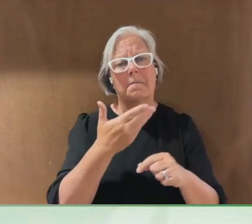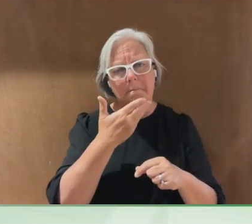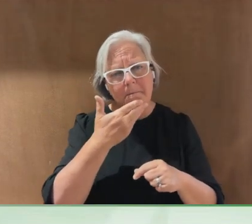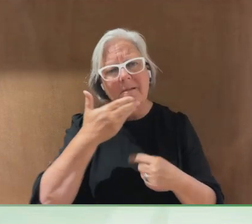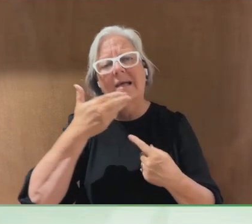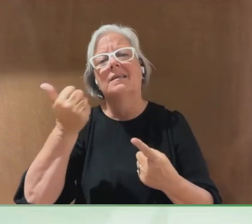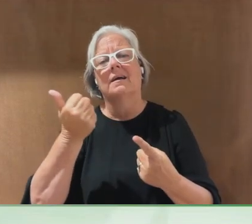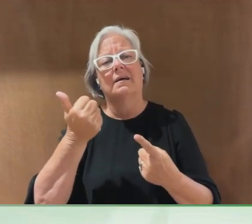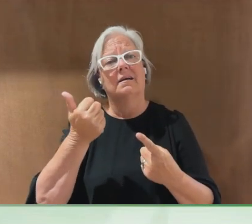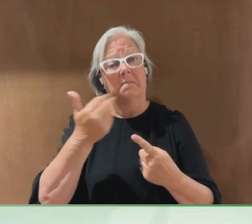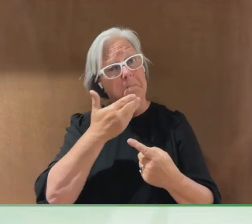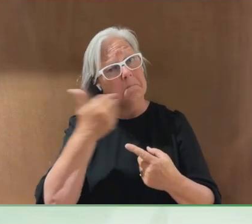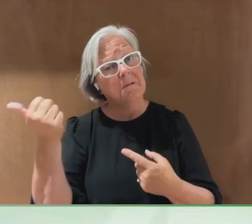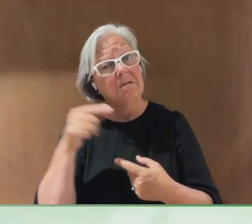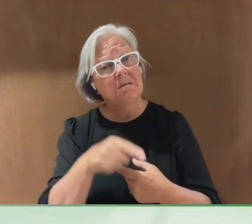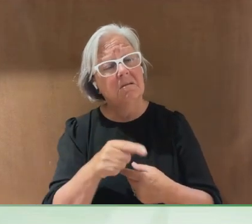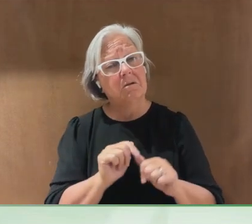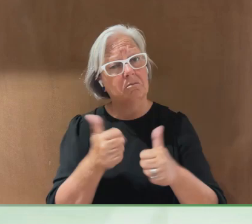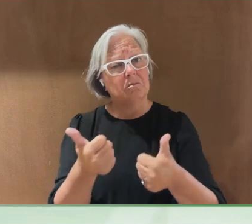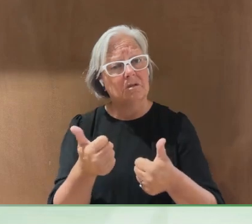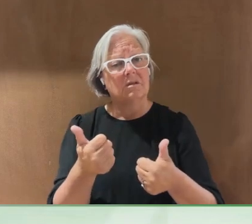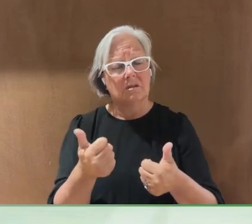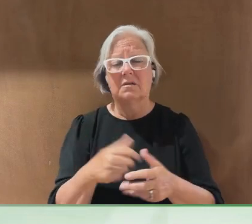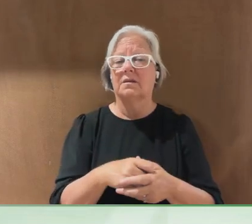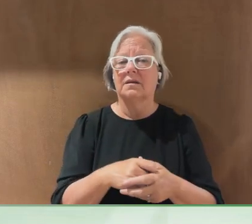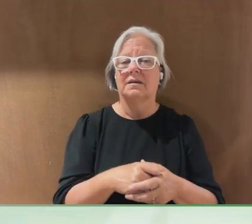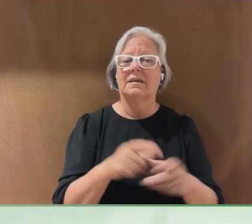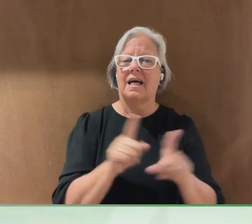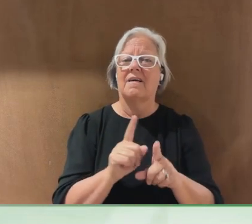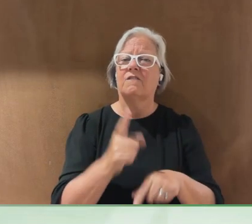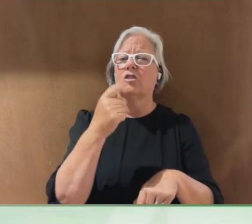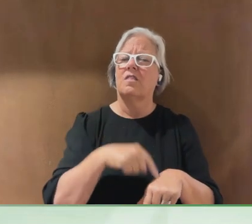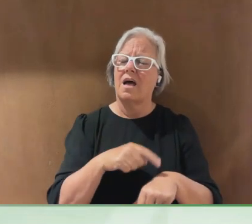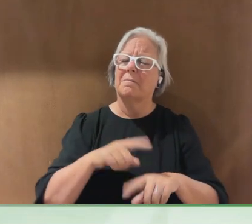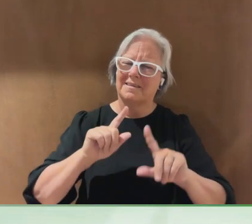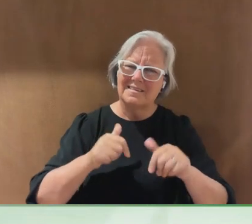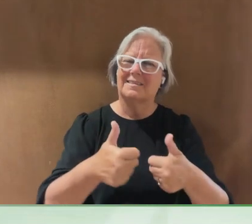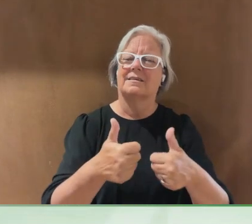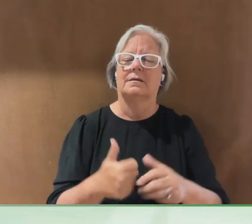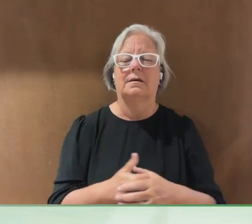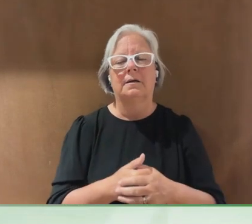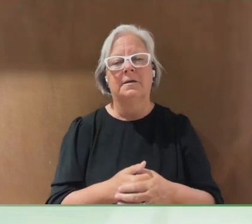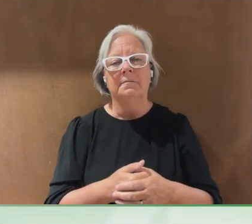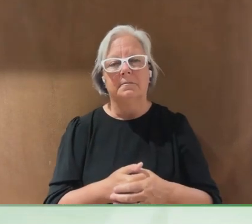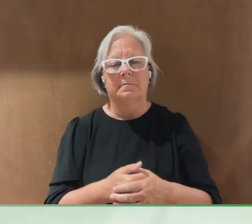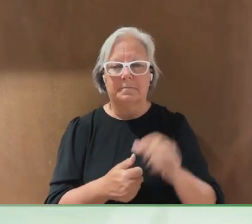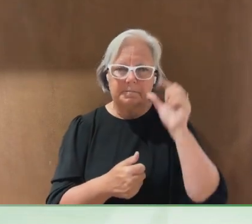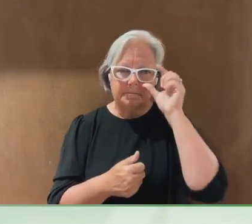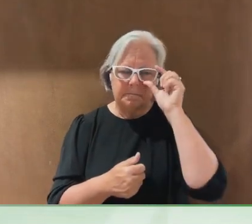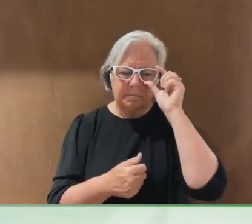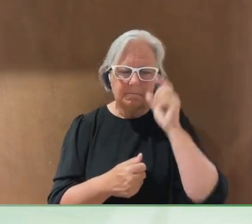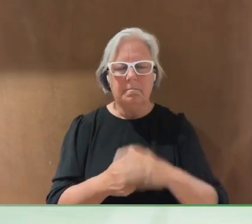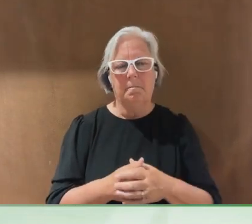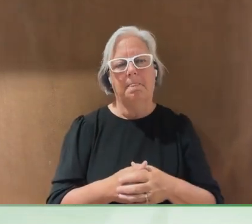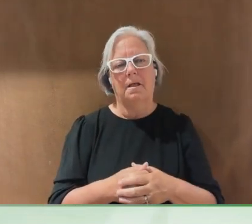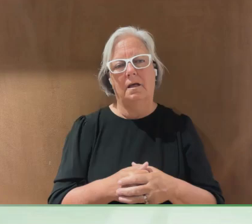become more challenging. Damn right, or getting in the first place. So, if we recognize there is a community that is